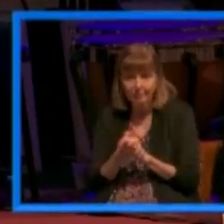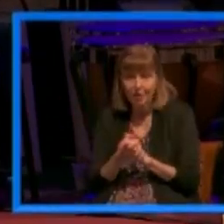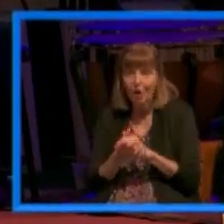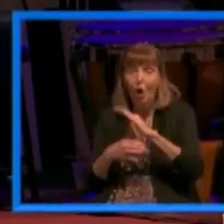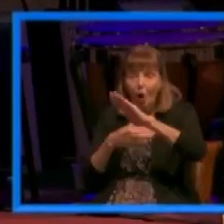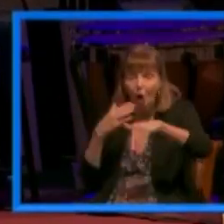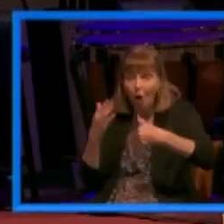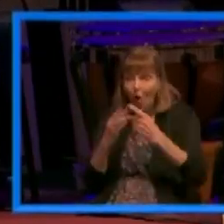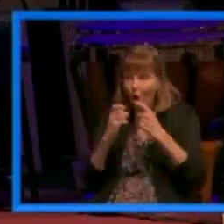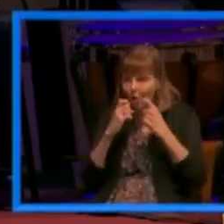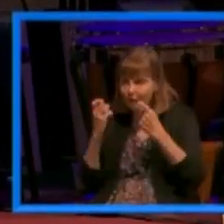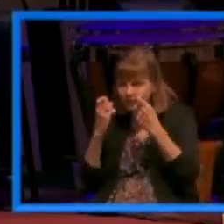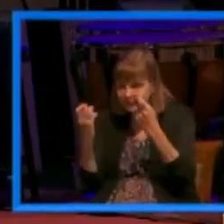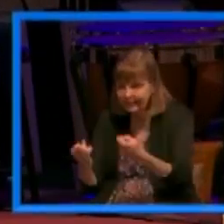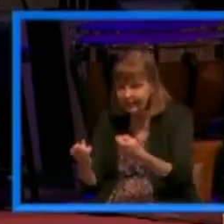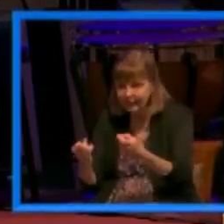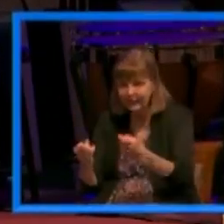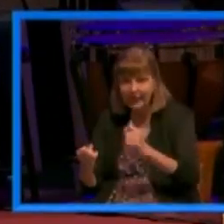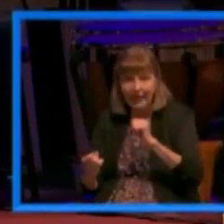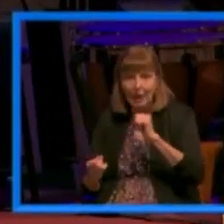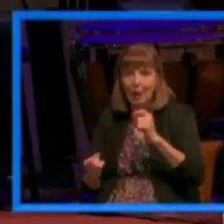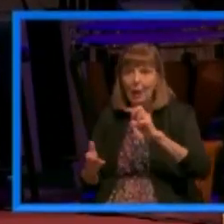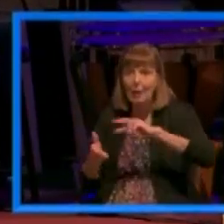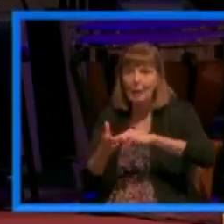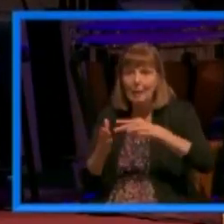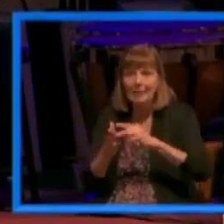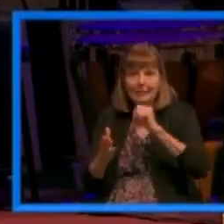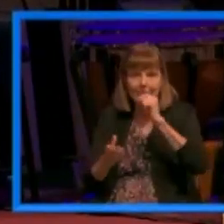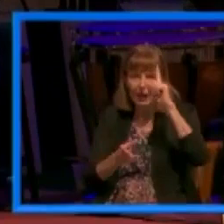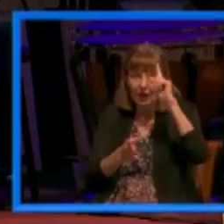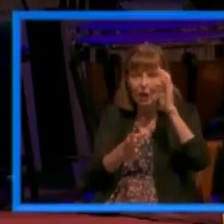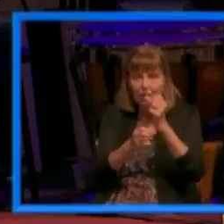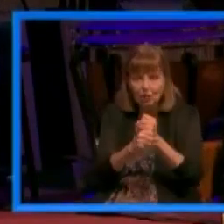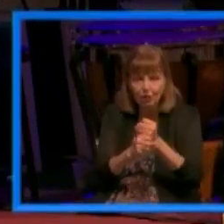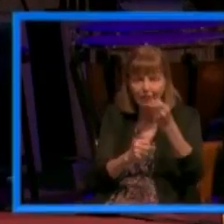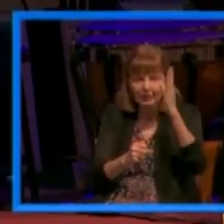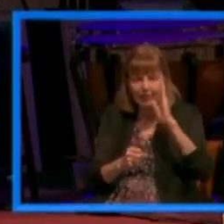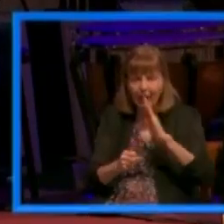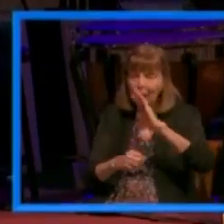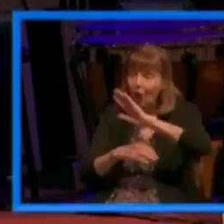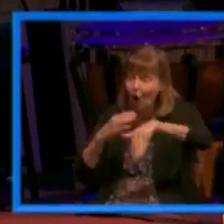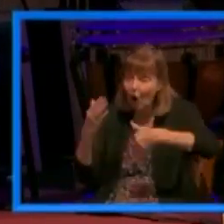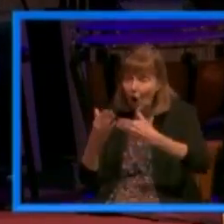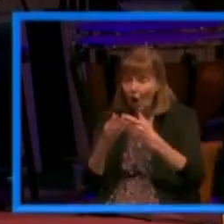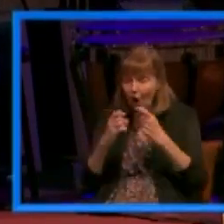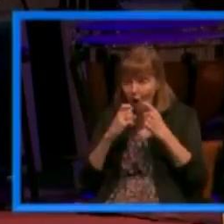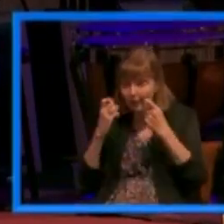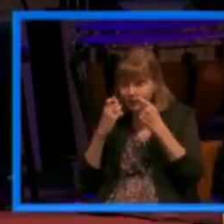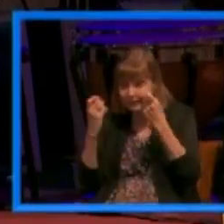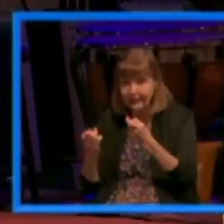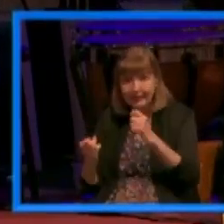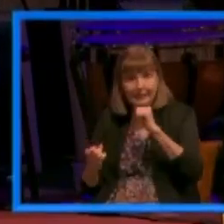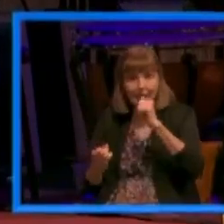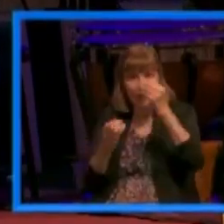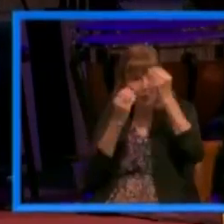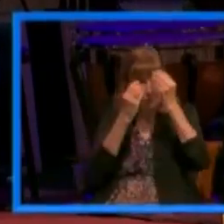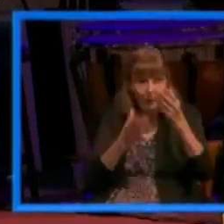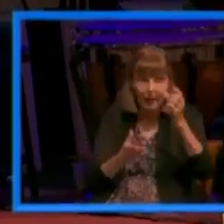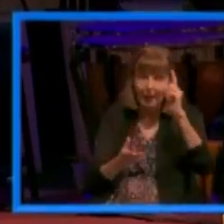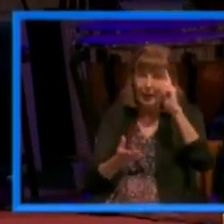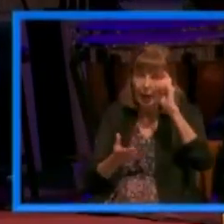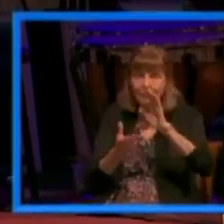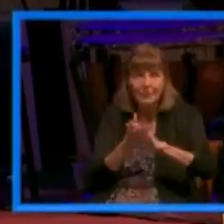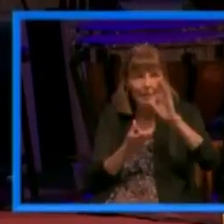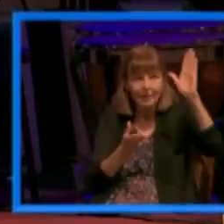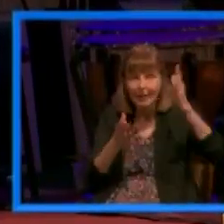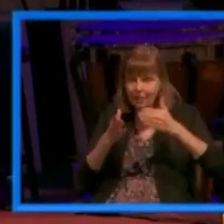is a lack of trust in God. All sin is a lack of obeying and believing that His way is right